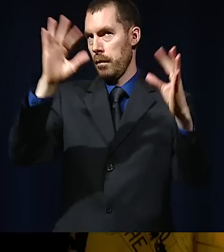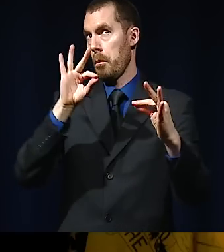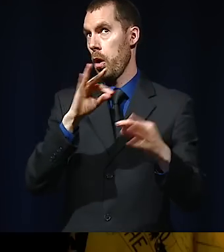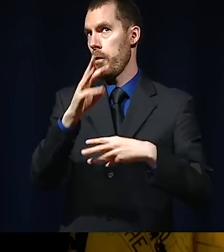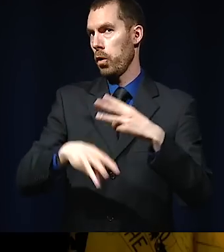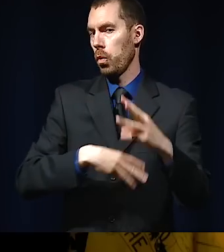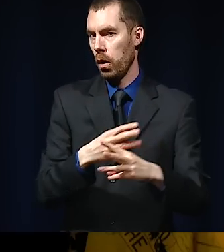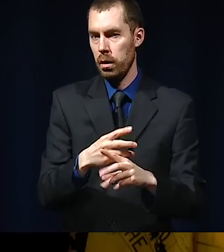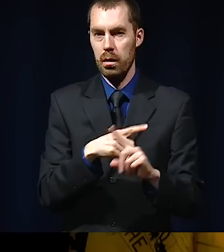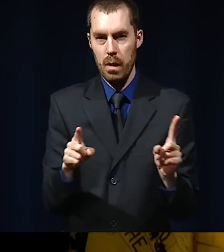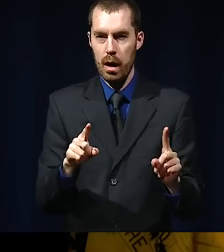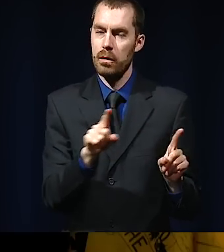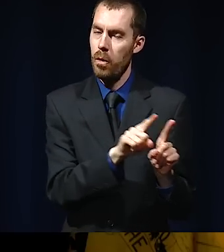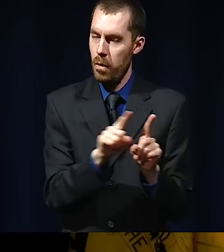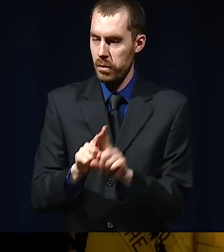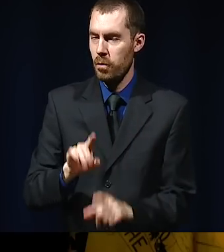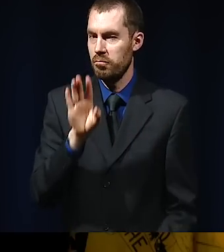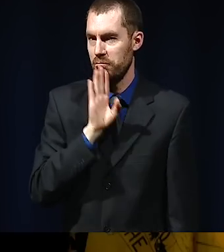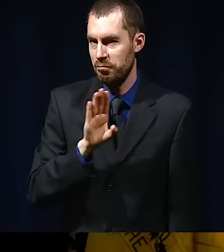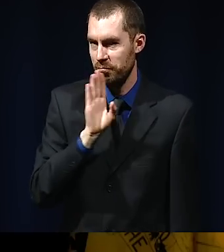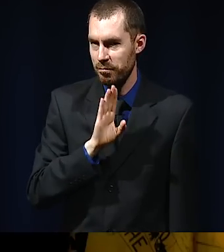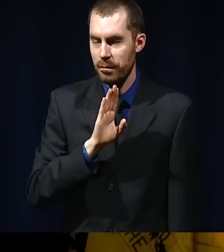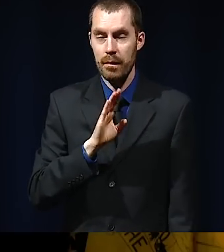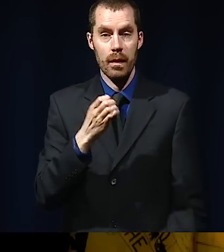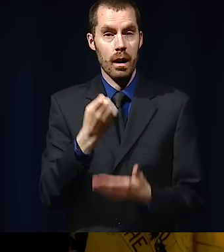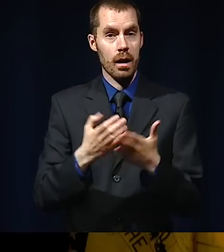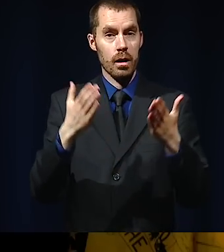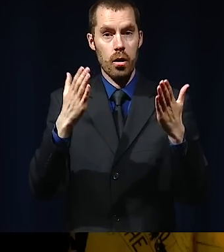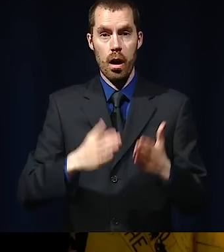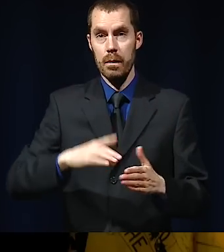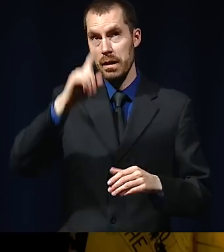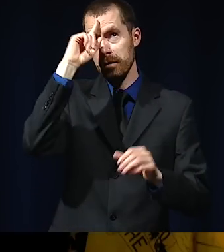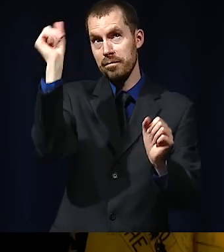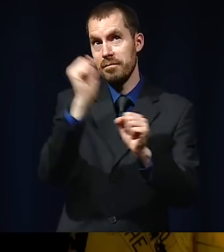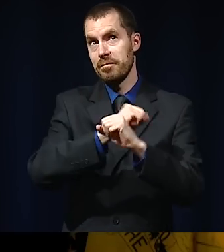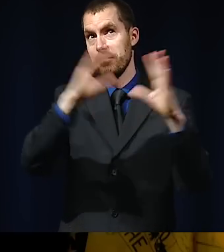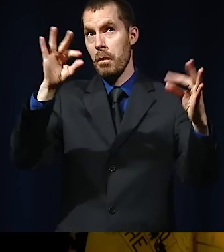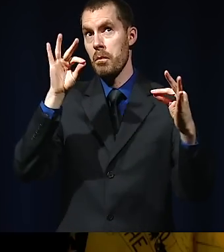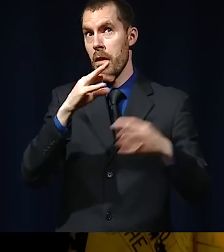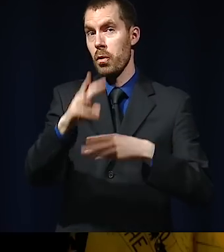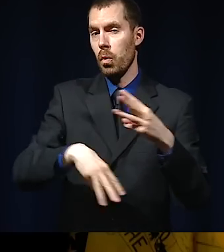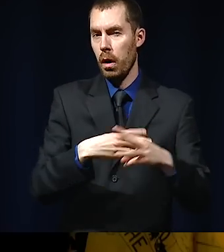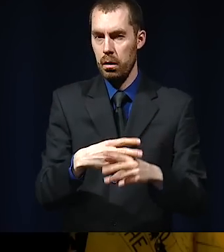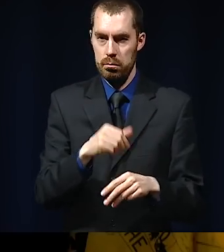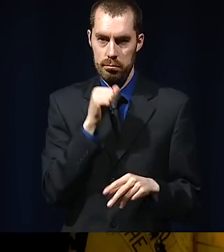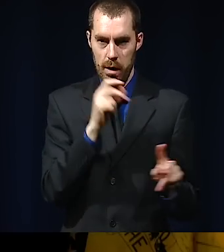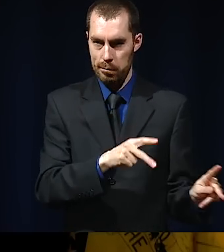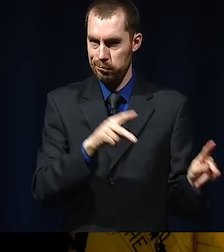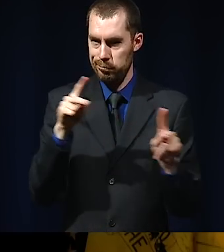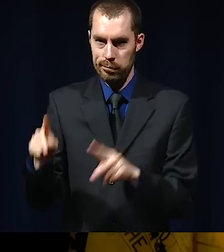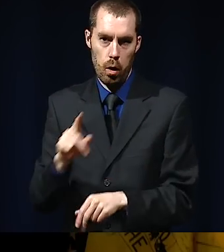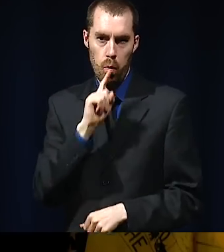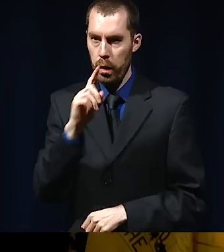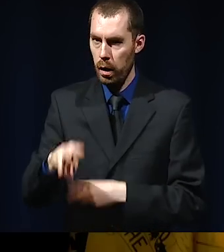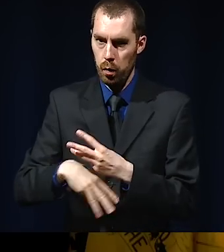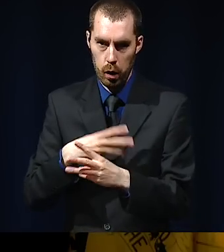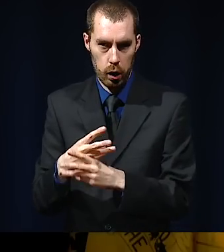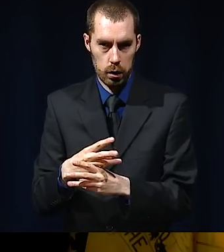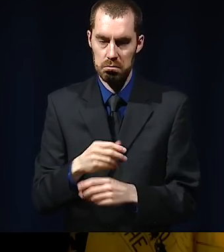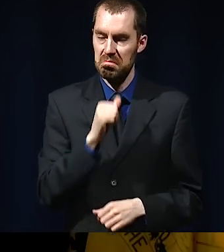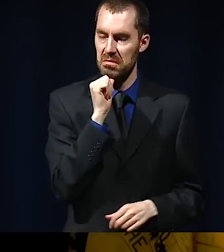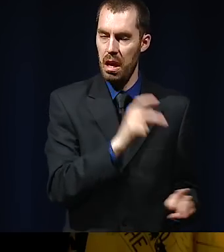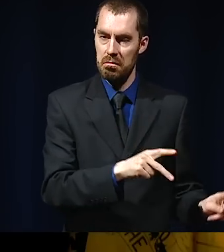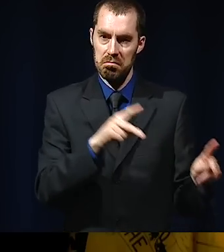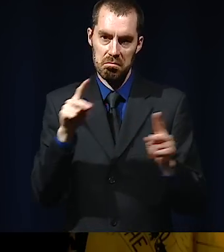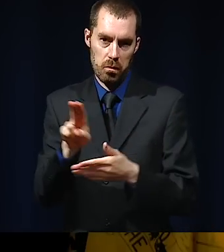frustrating as well, because an economist's best-case reality is not how the real world works. It's not how the university works. Our world